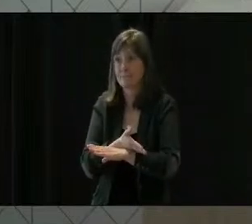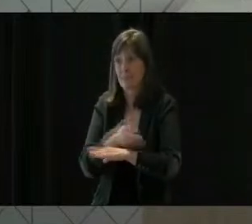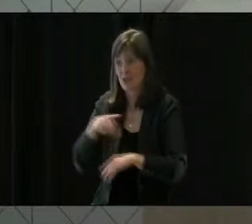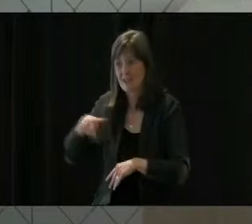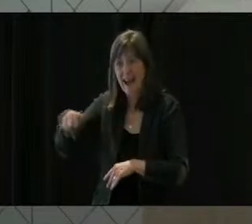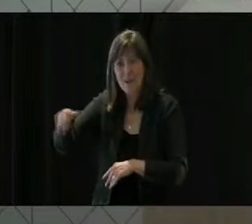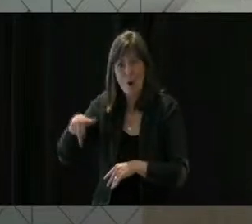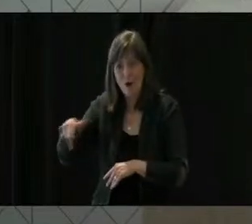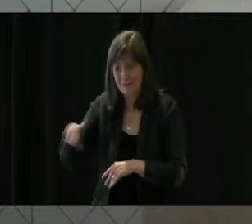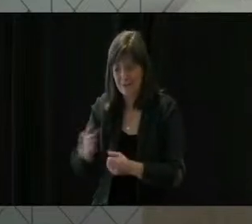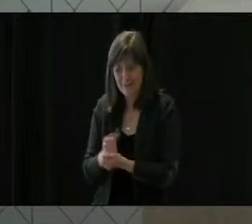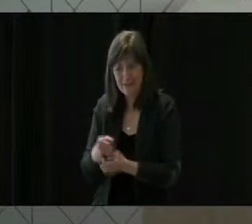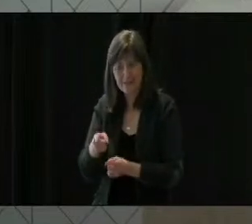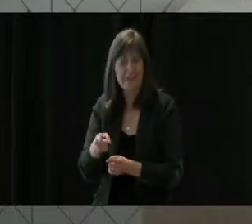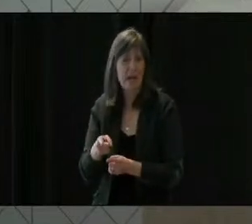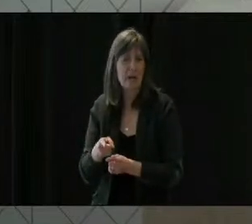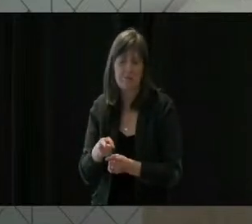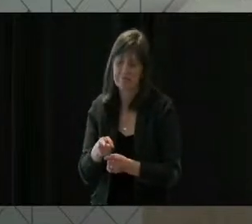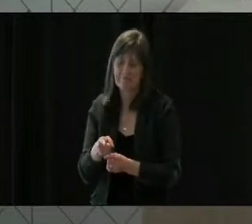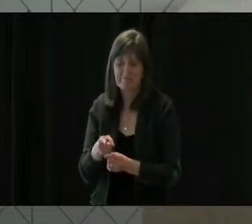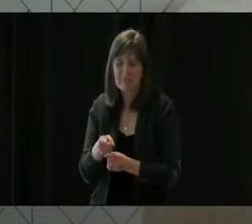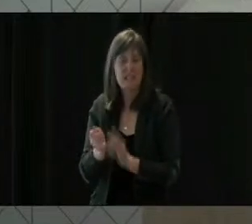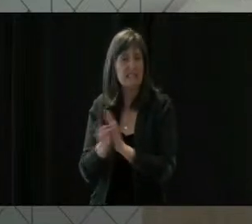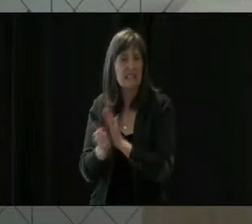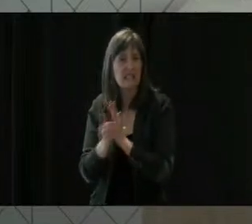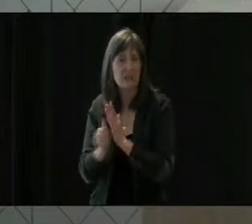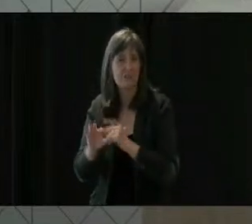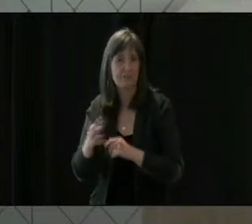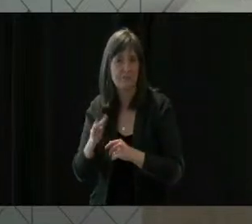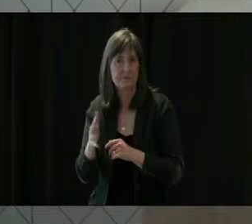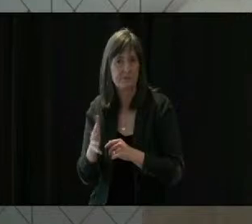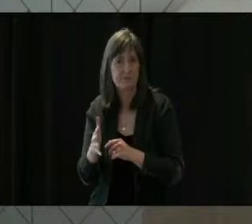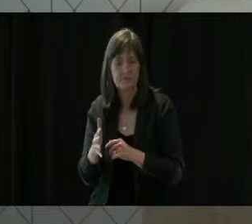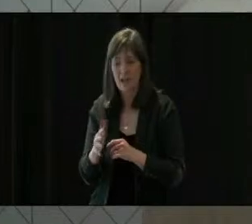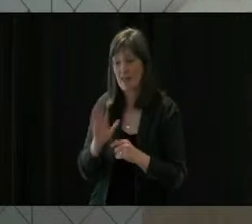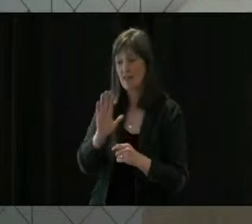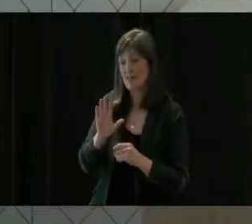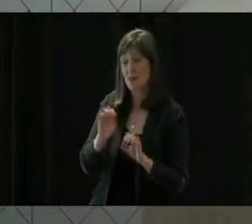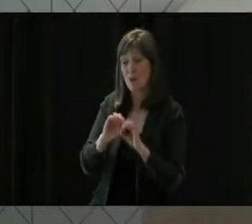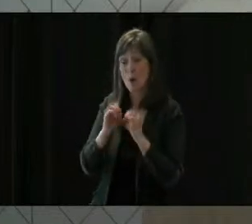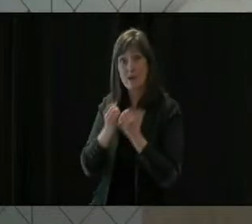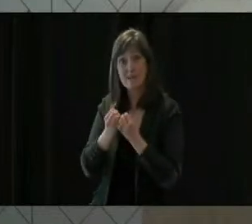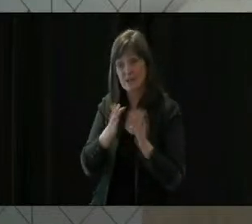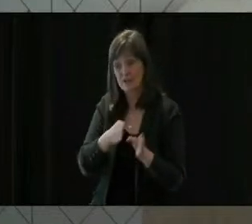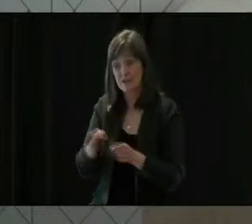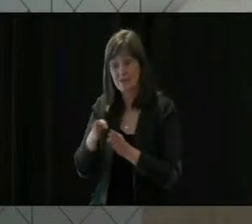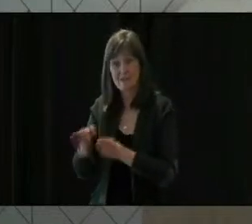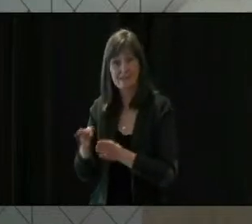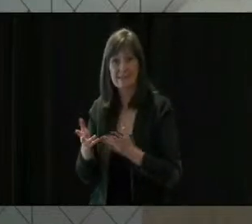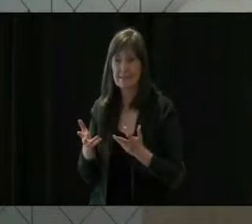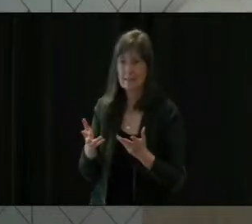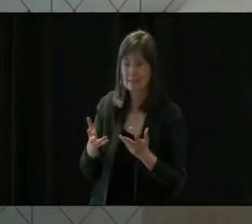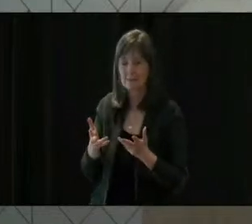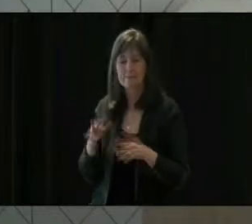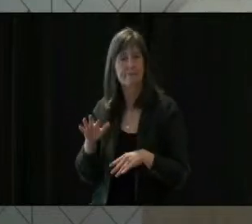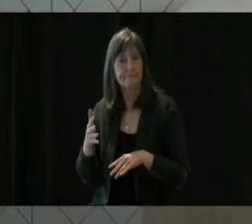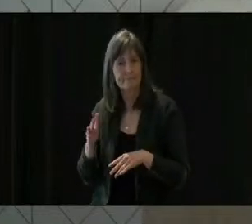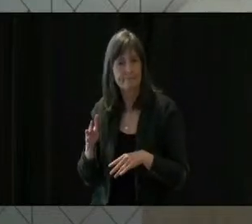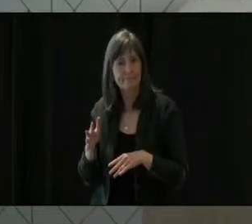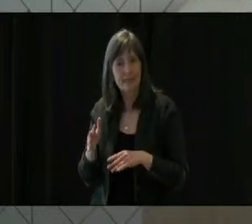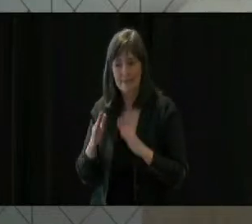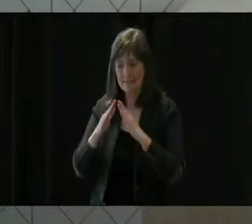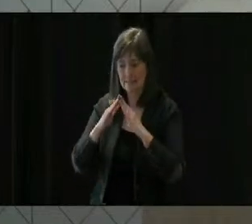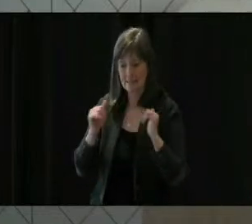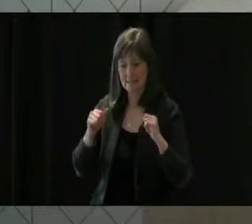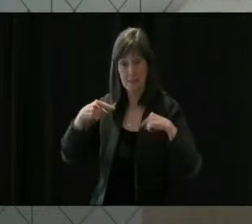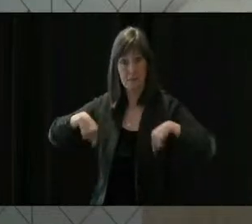sidewalks and things like that. We're our organization of the municipal system